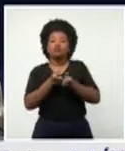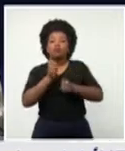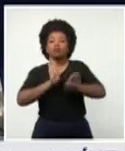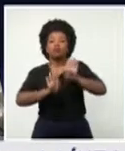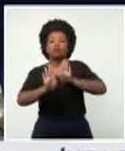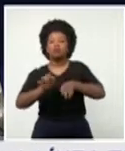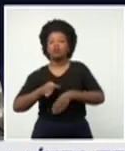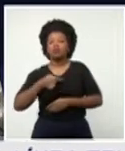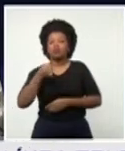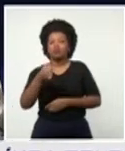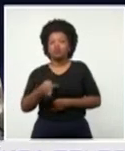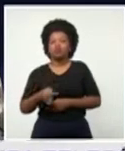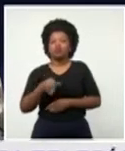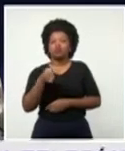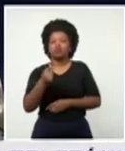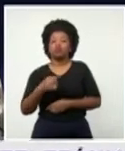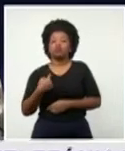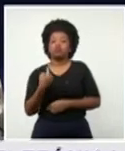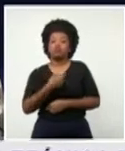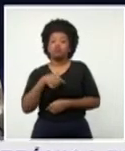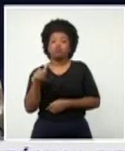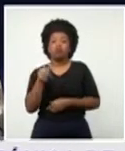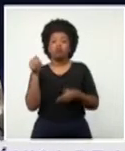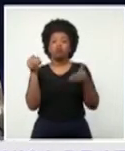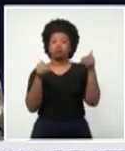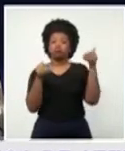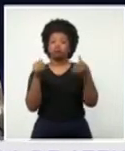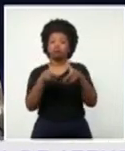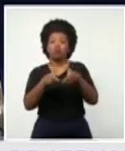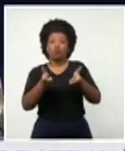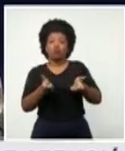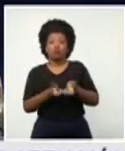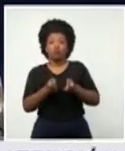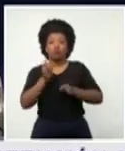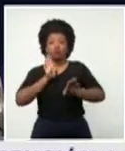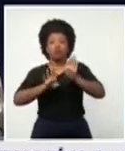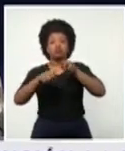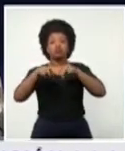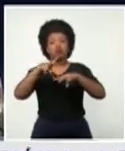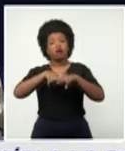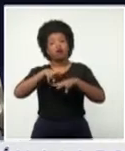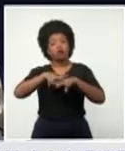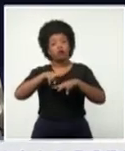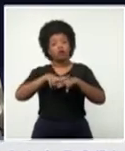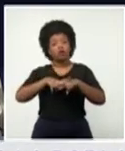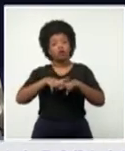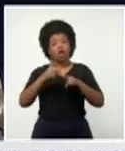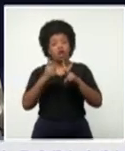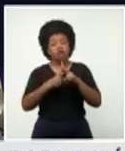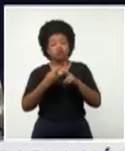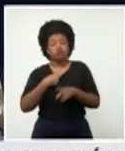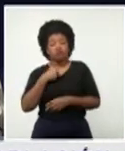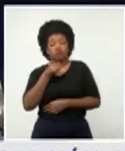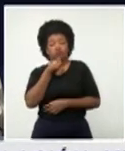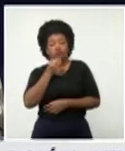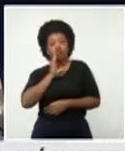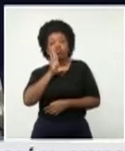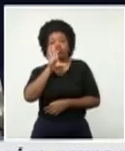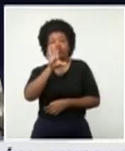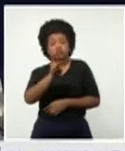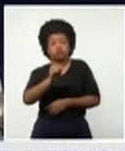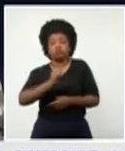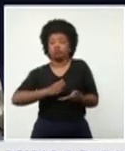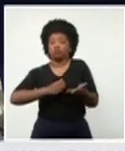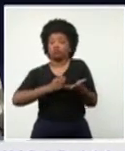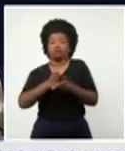daily meeting of the defense councils of those territories, and we participate at the meetings here in Havana, and I can